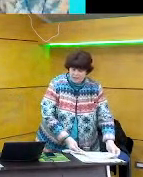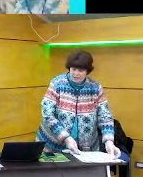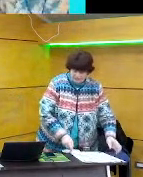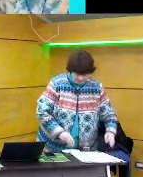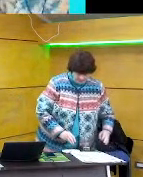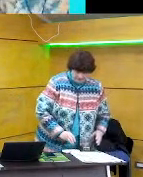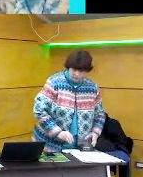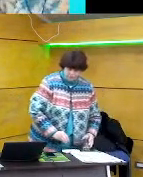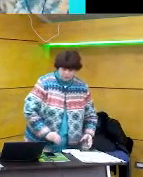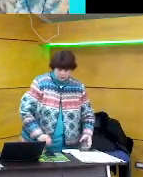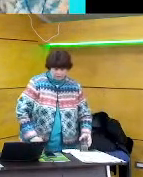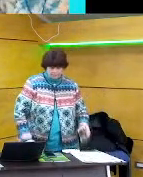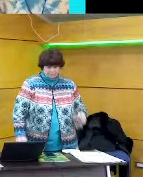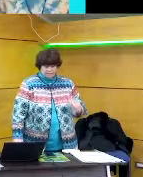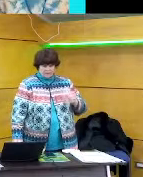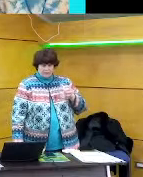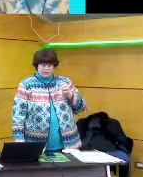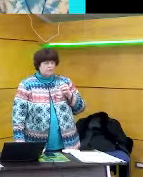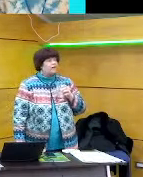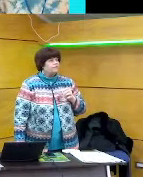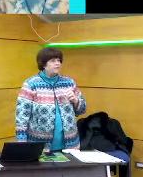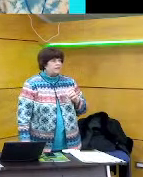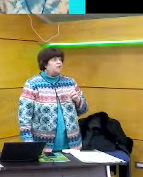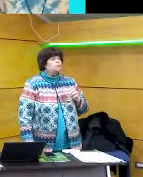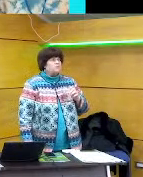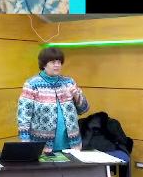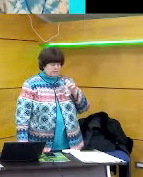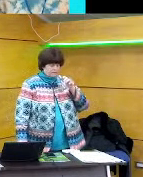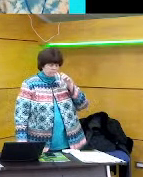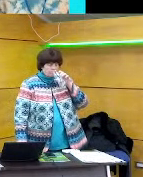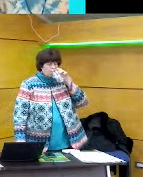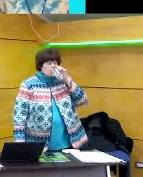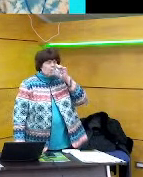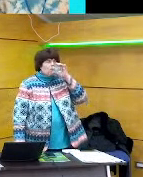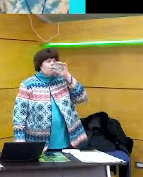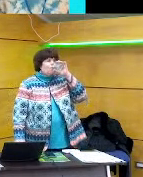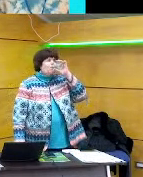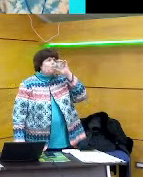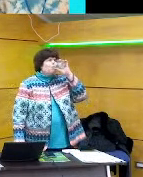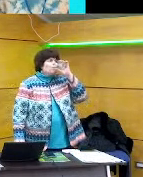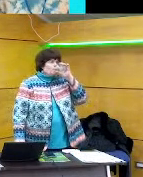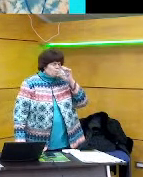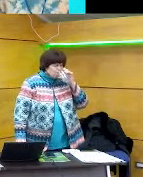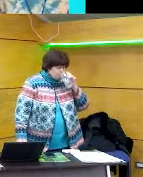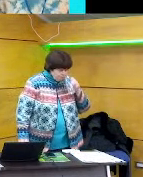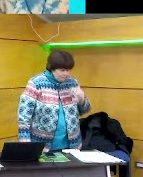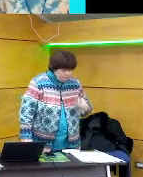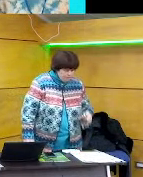By the time you get to stage 4, you have intermediate.